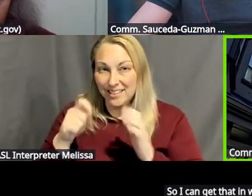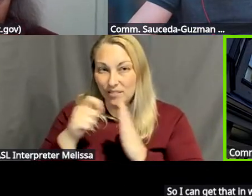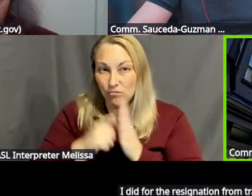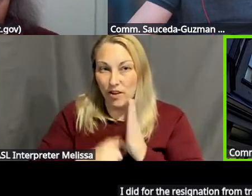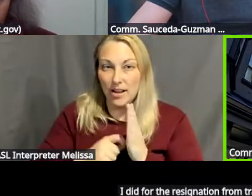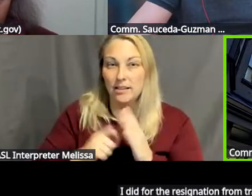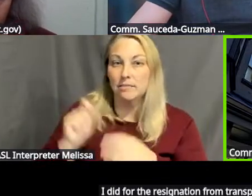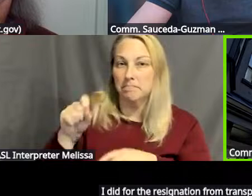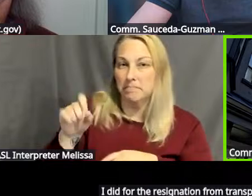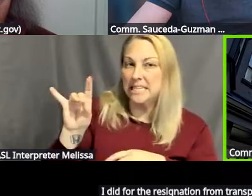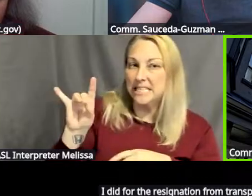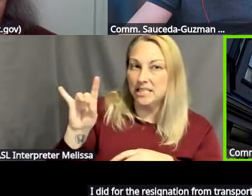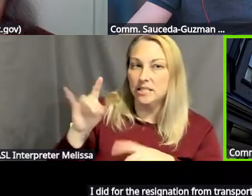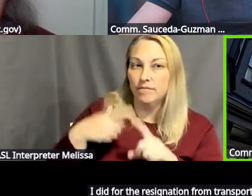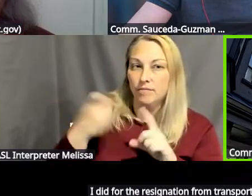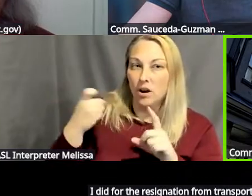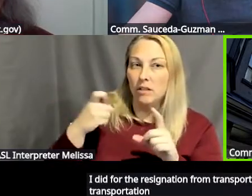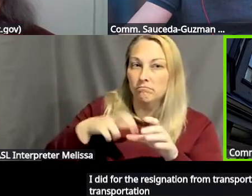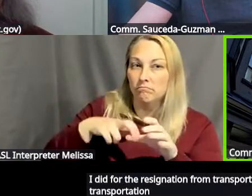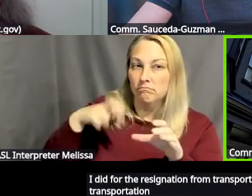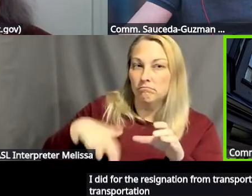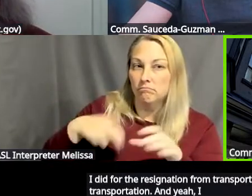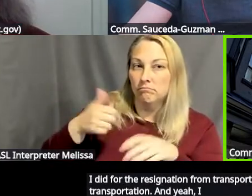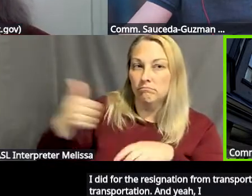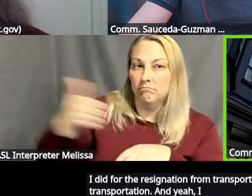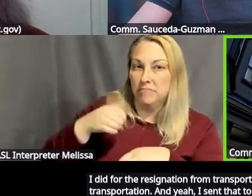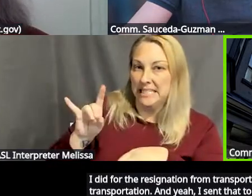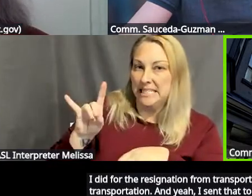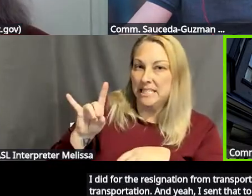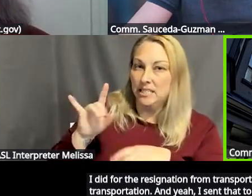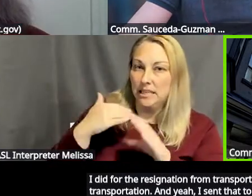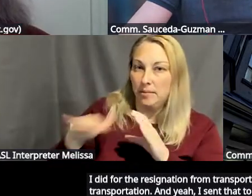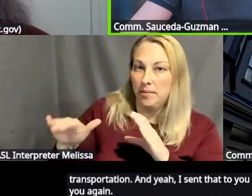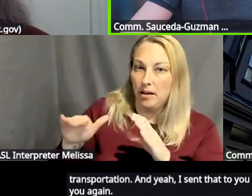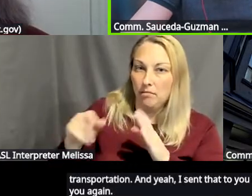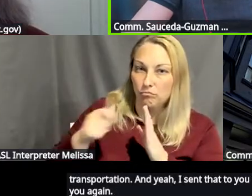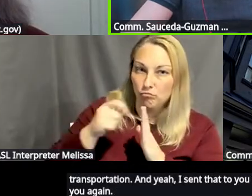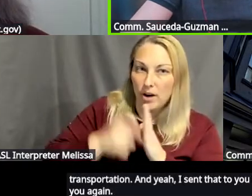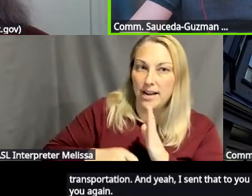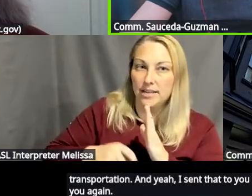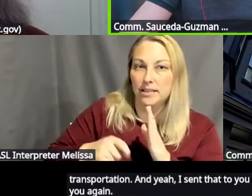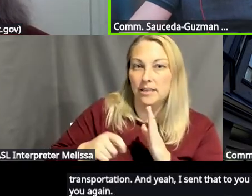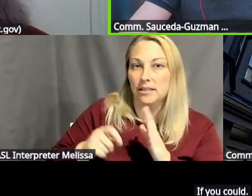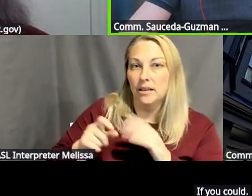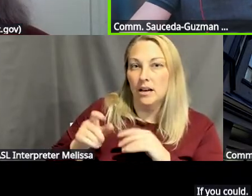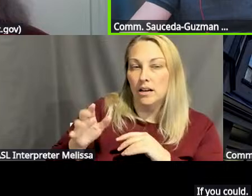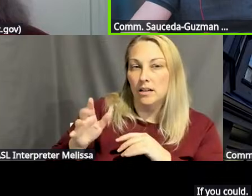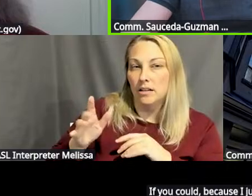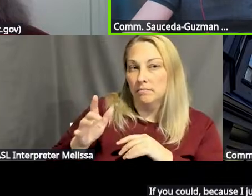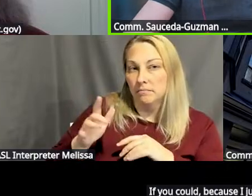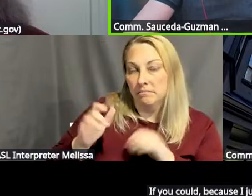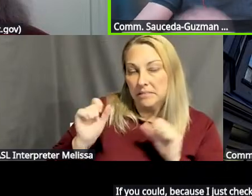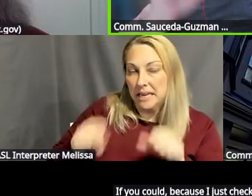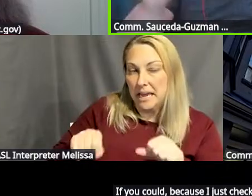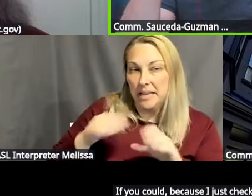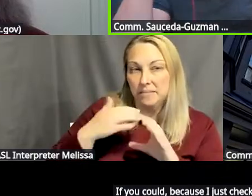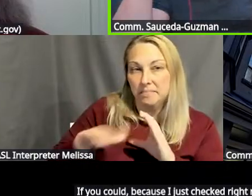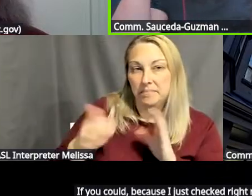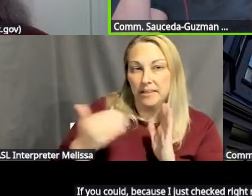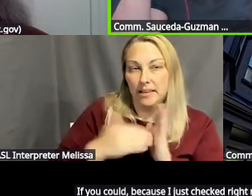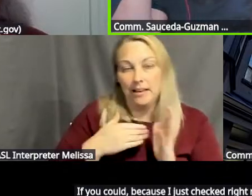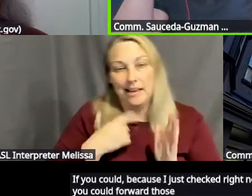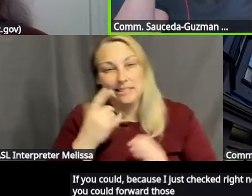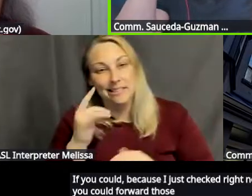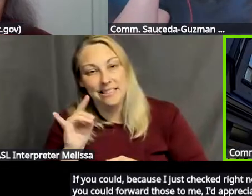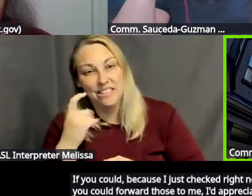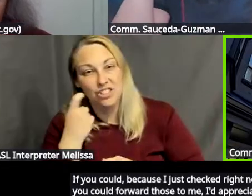from transportation, and yeah, I sent that to you in writing, but I can send it to you again. If you could, because I just checked right now and I couldn't find it. So if you could forward those to me, I appreciate